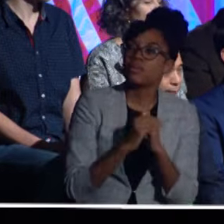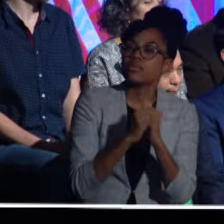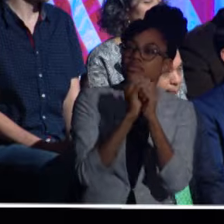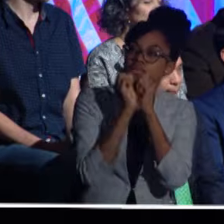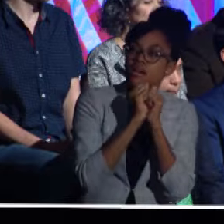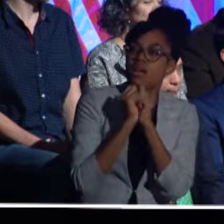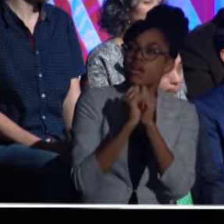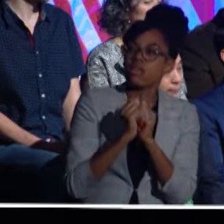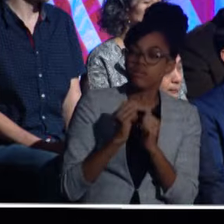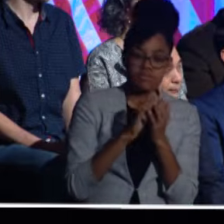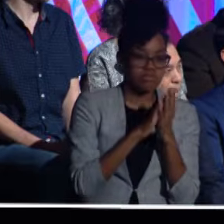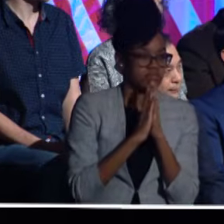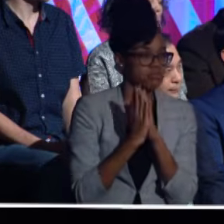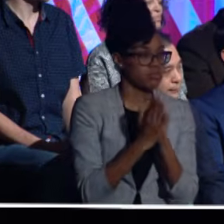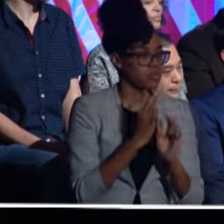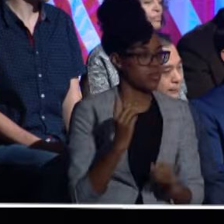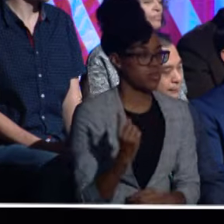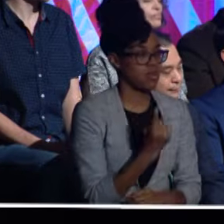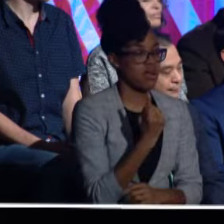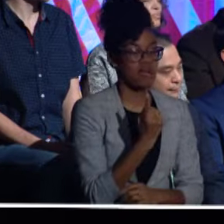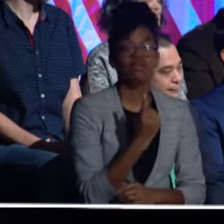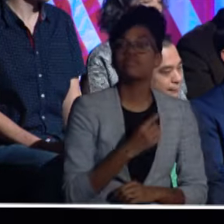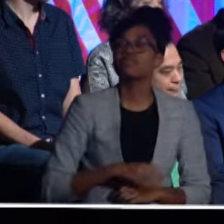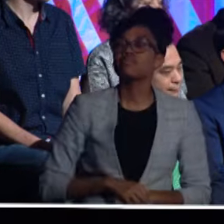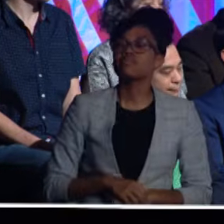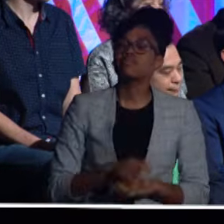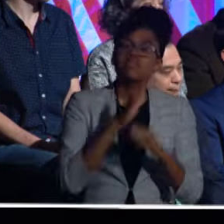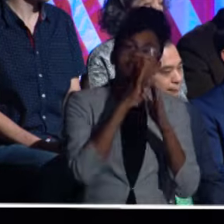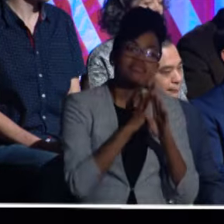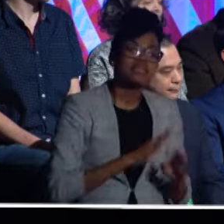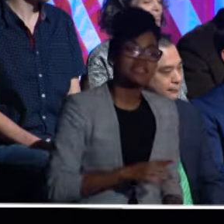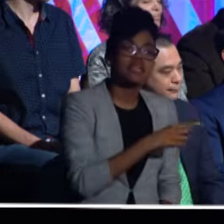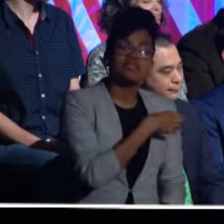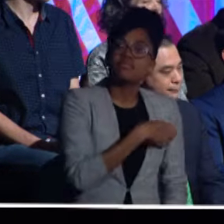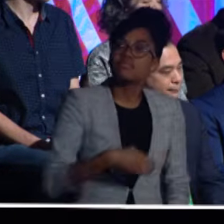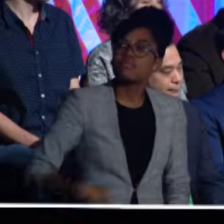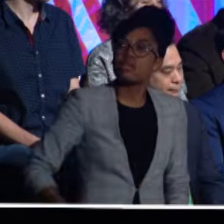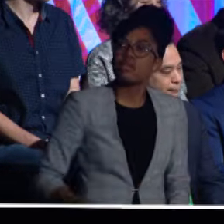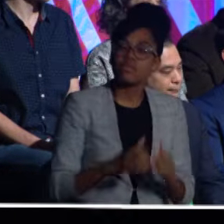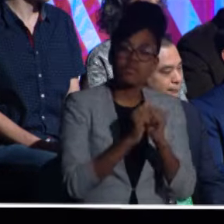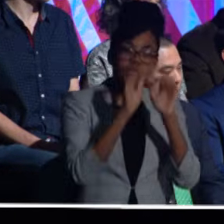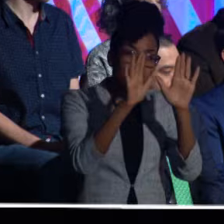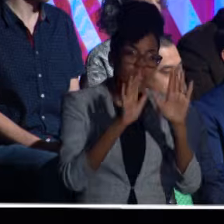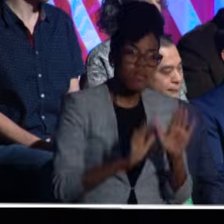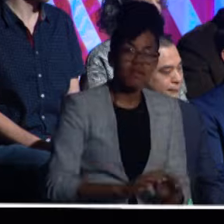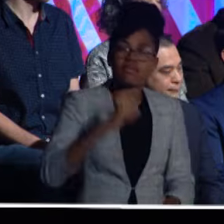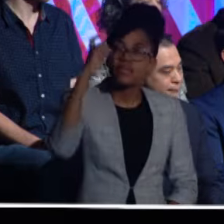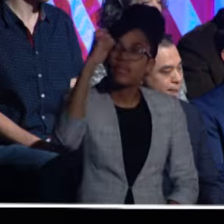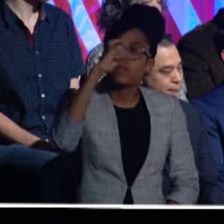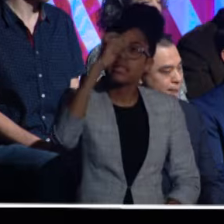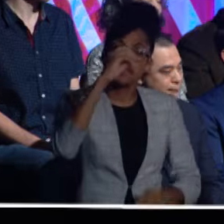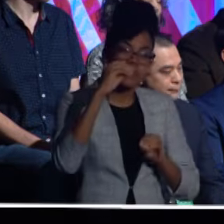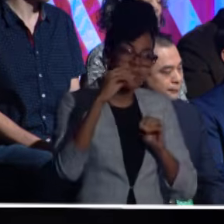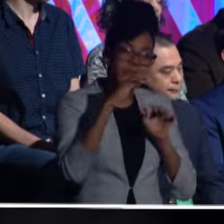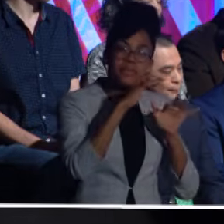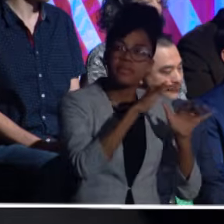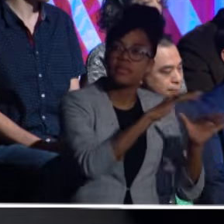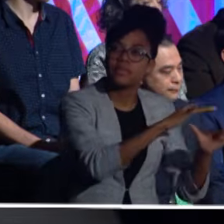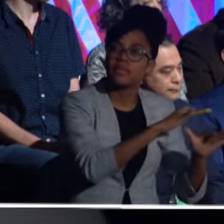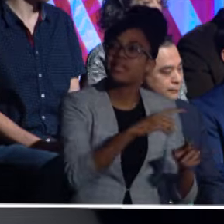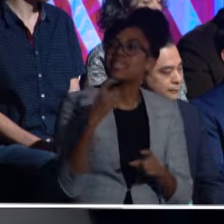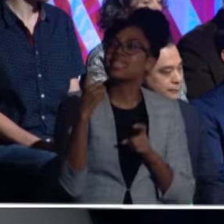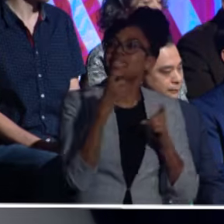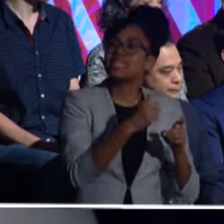We ask that you bless the mayor with a great wisdom, that you inspire her with a great justice,